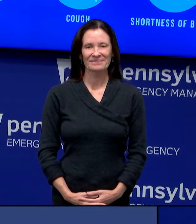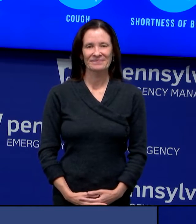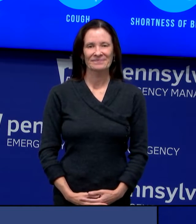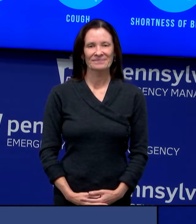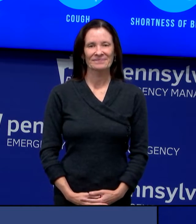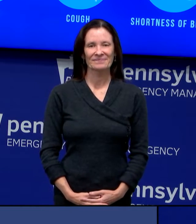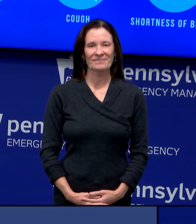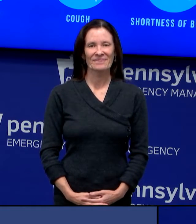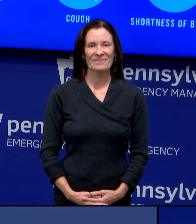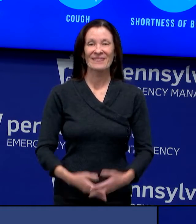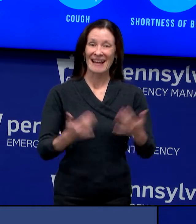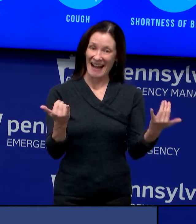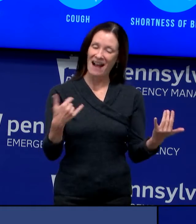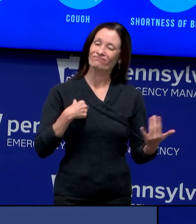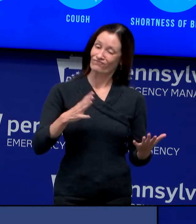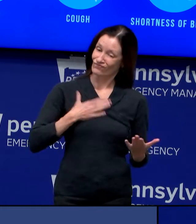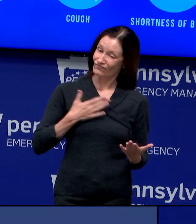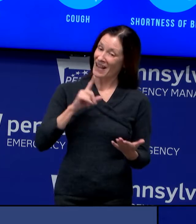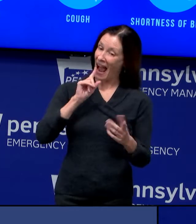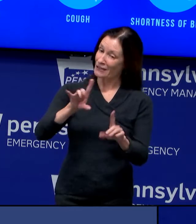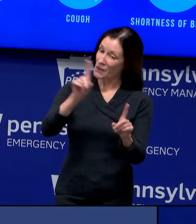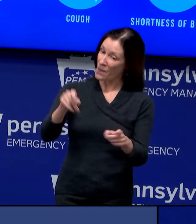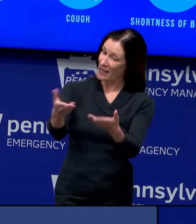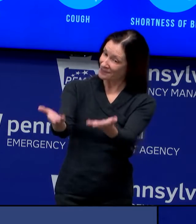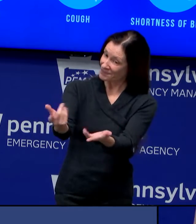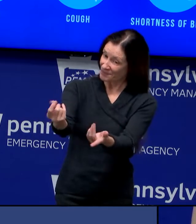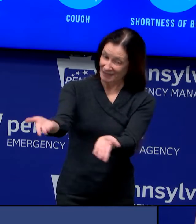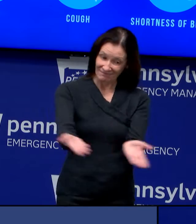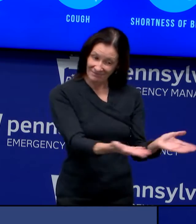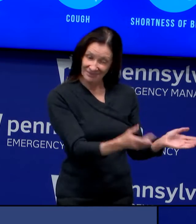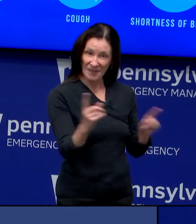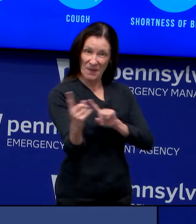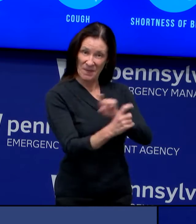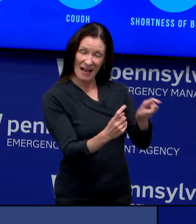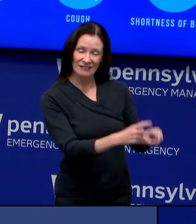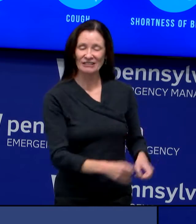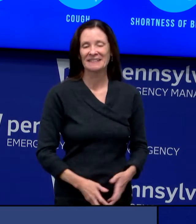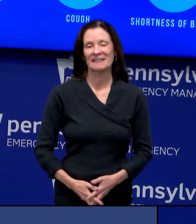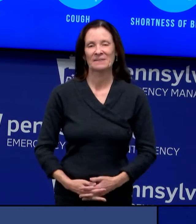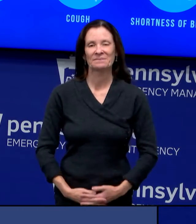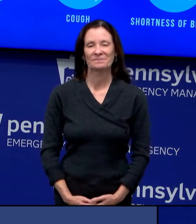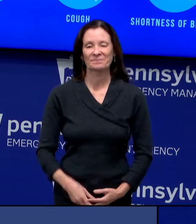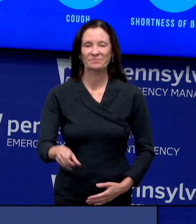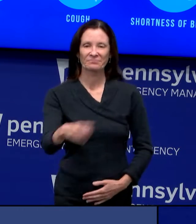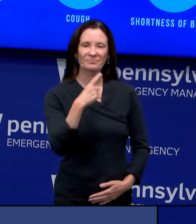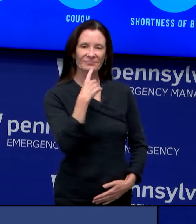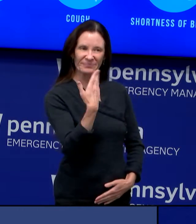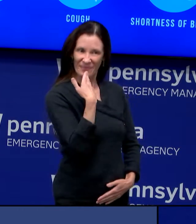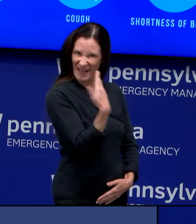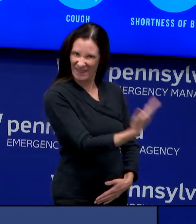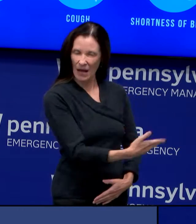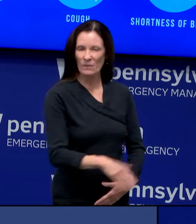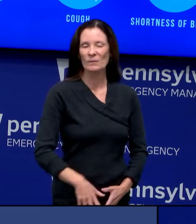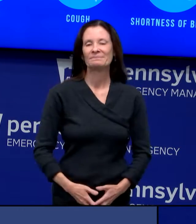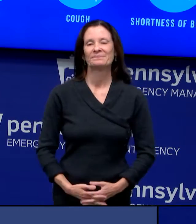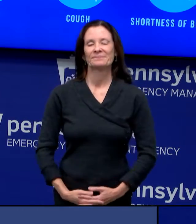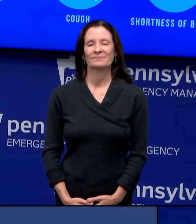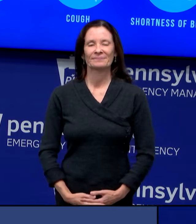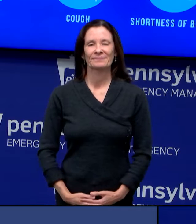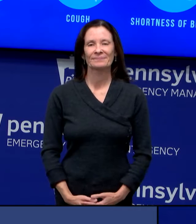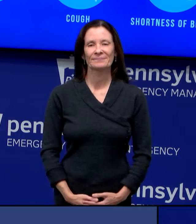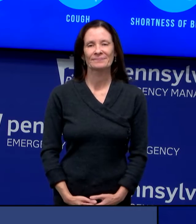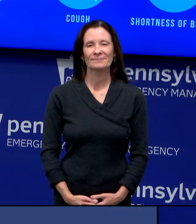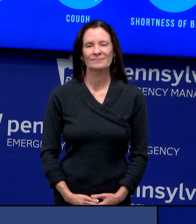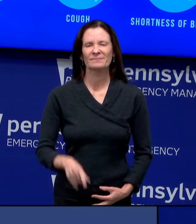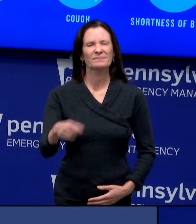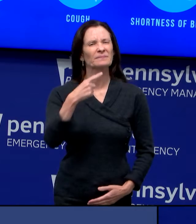And now I'm pleased to answer questions. Thank you, Secretary. Our first question is from CBS 3. And a New York Times